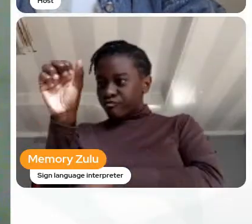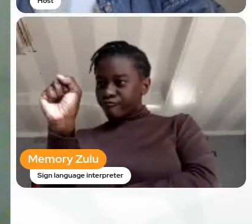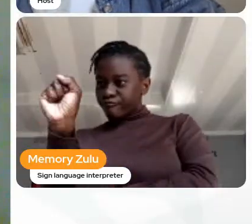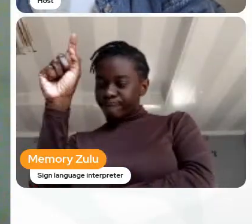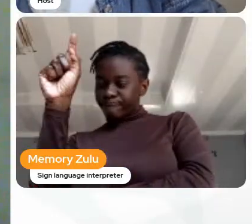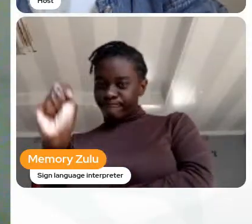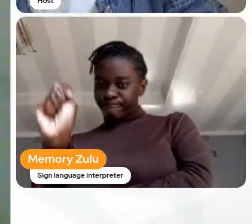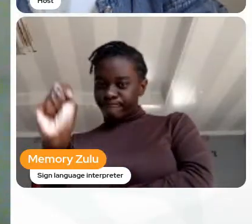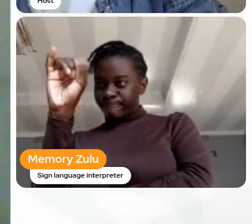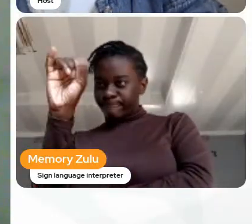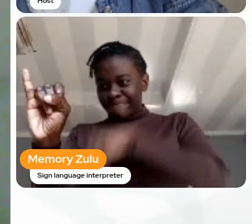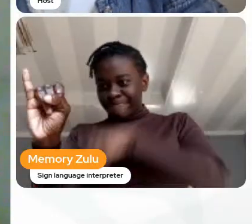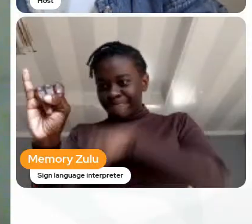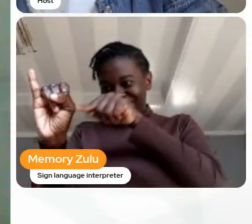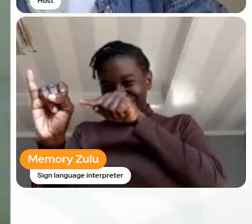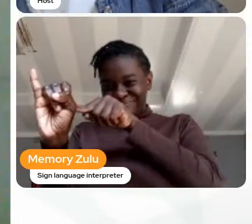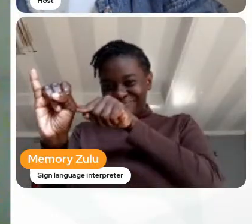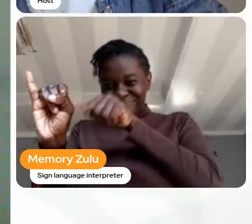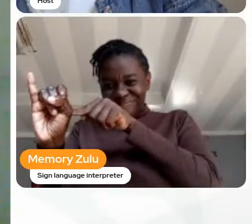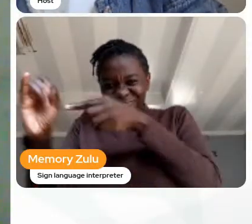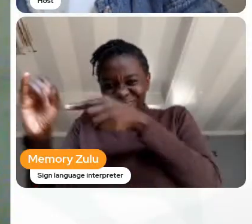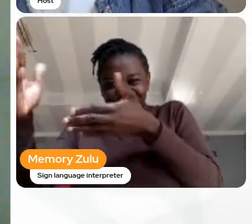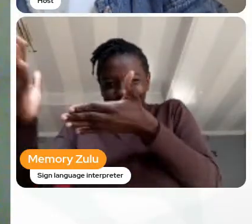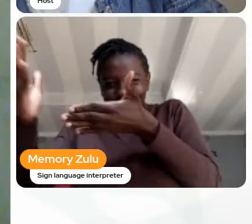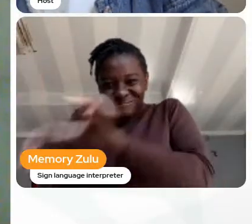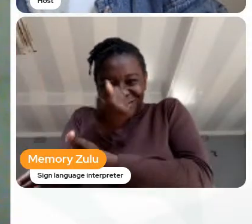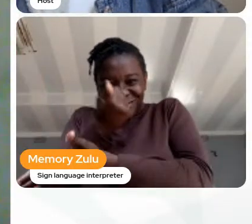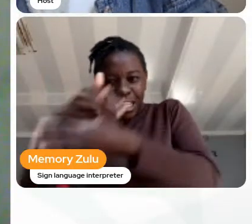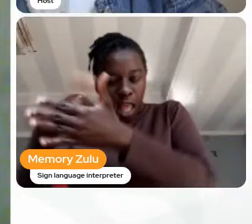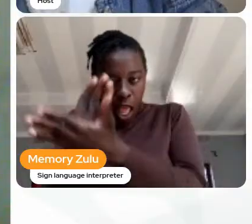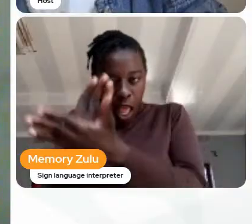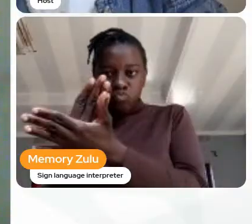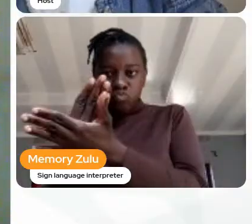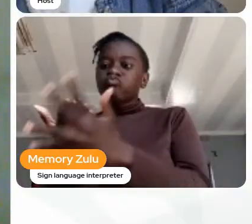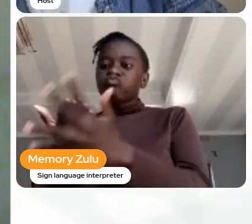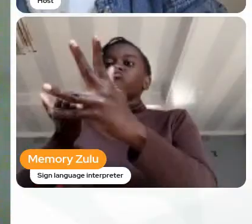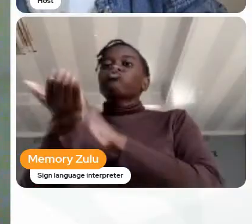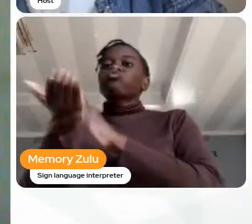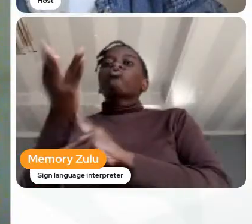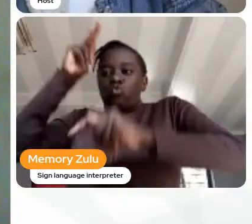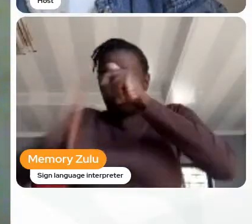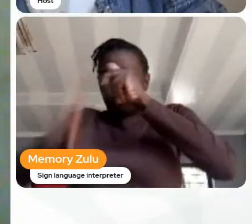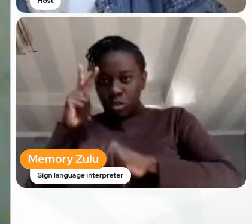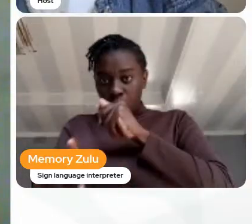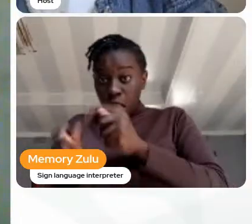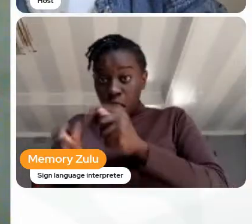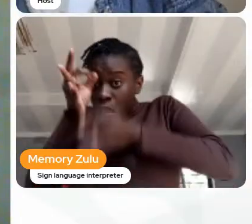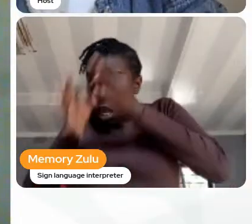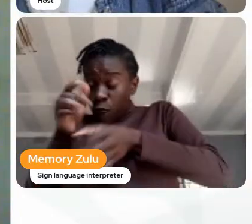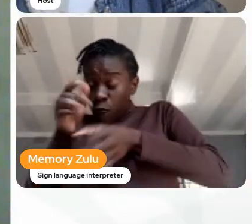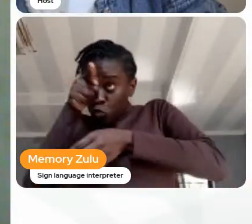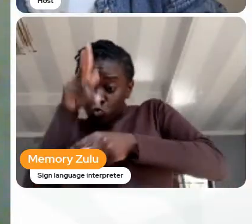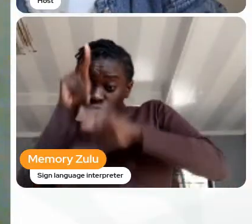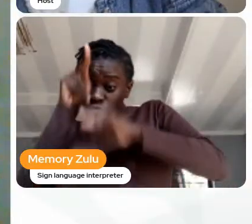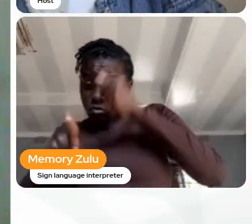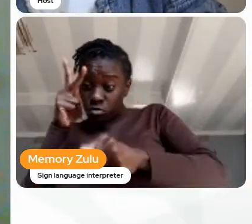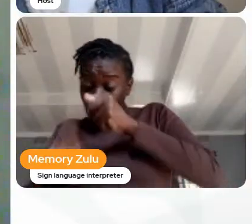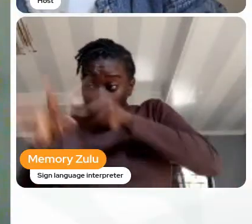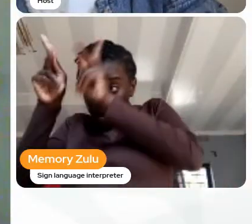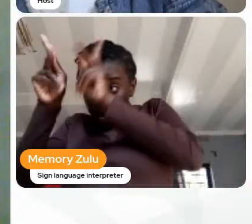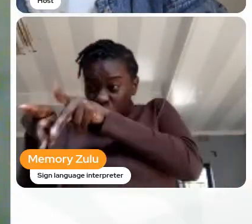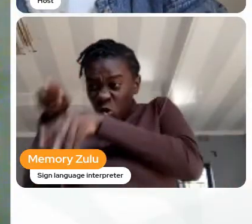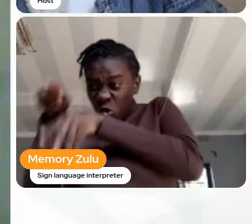include through vagina or anal sex or oral sex. And some of